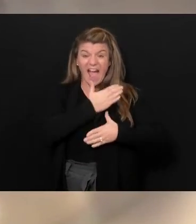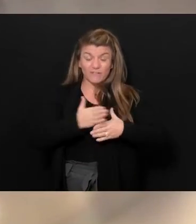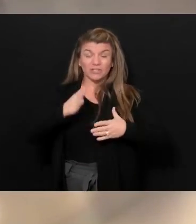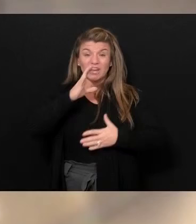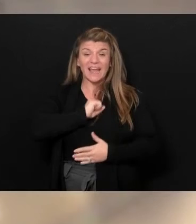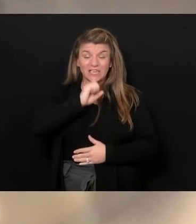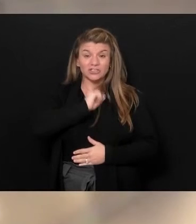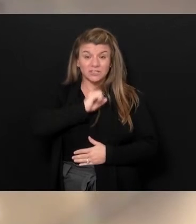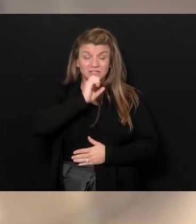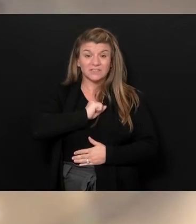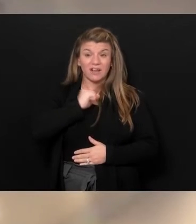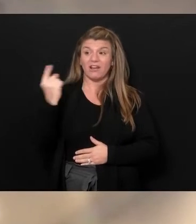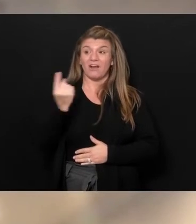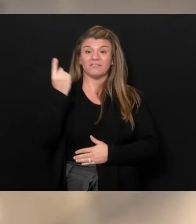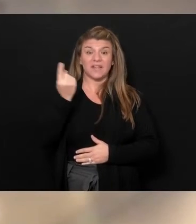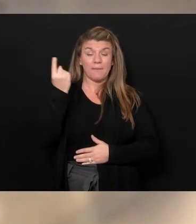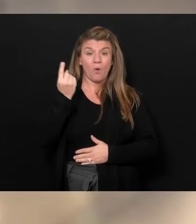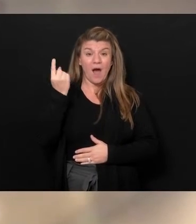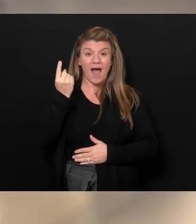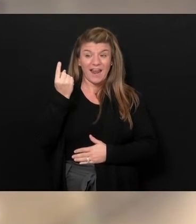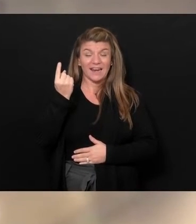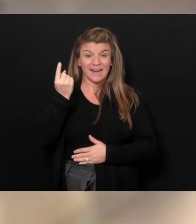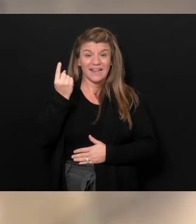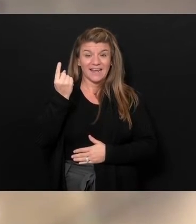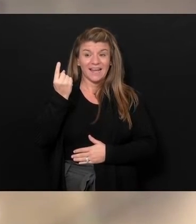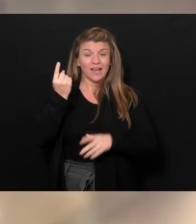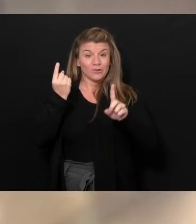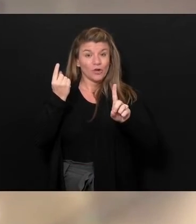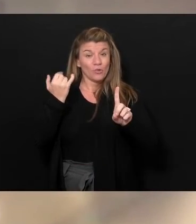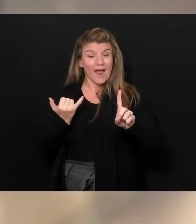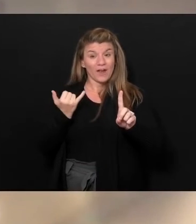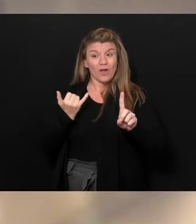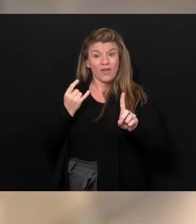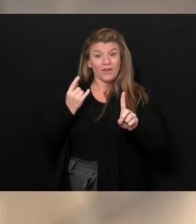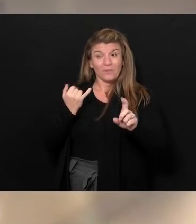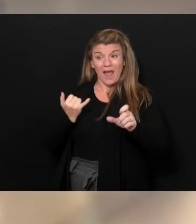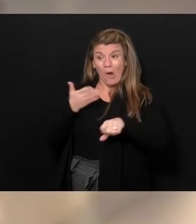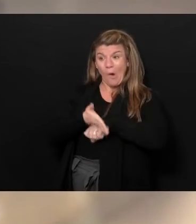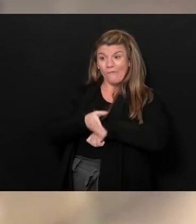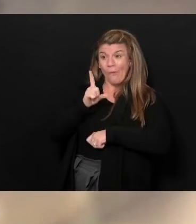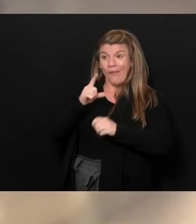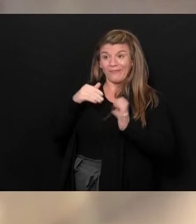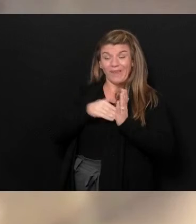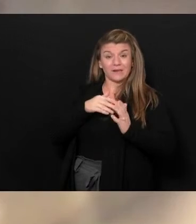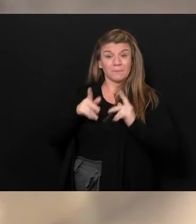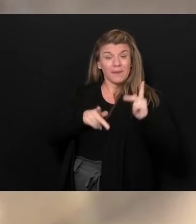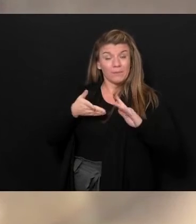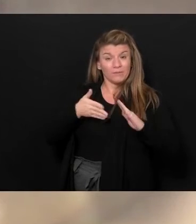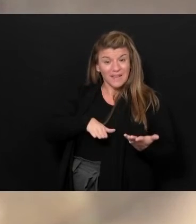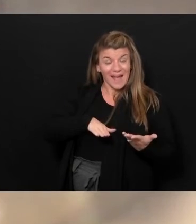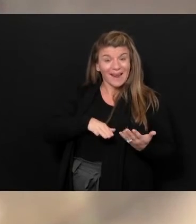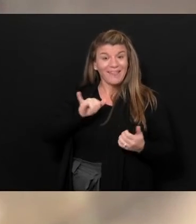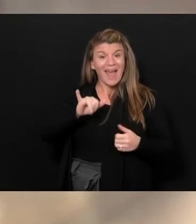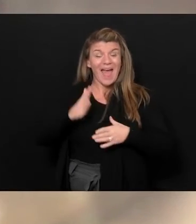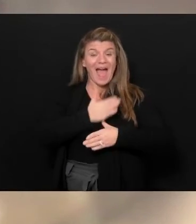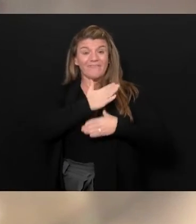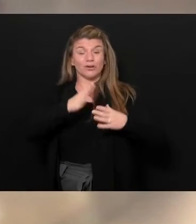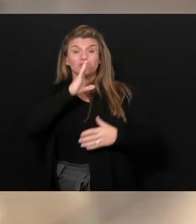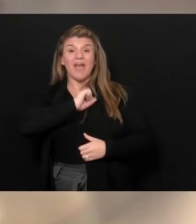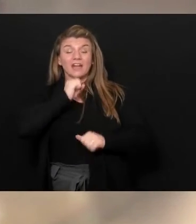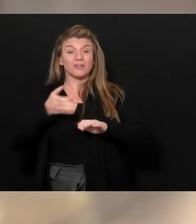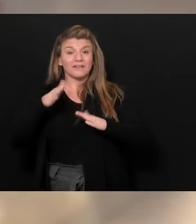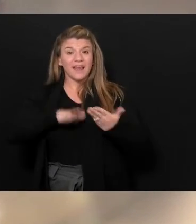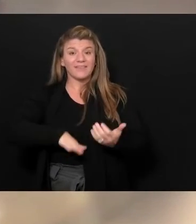read the over 1,000th person that's died in West Virginia from COVID-19, the average age of death